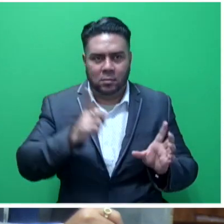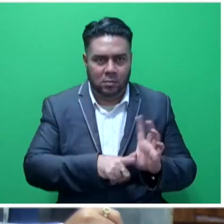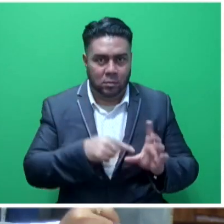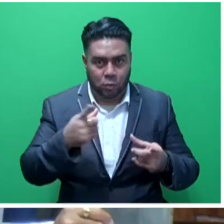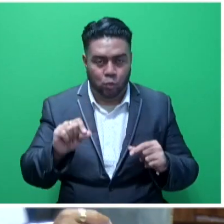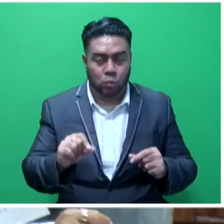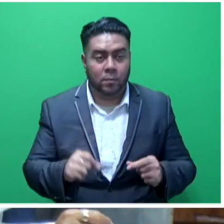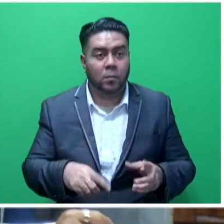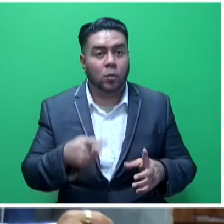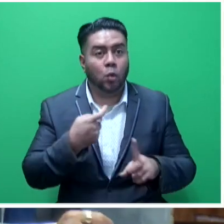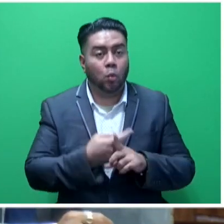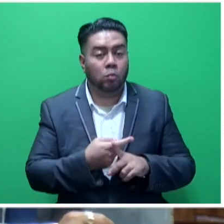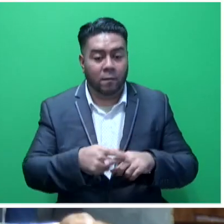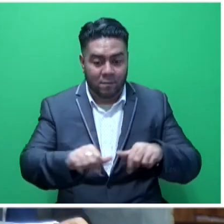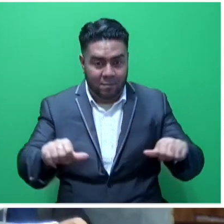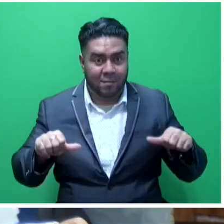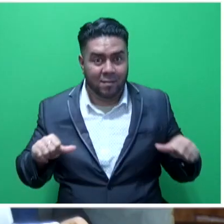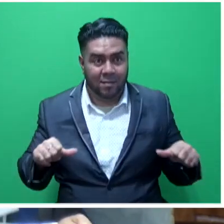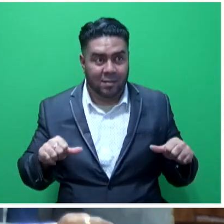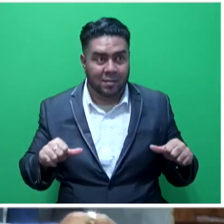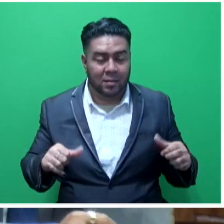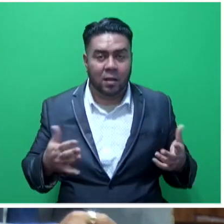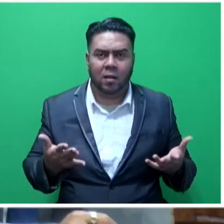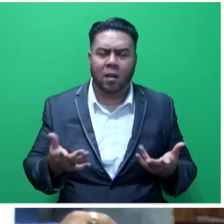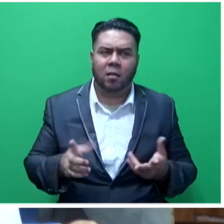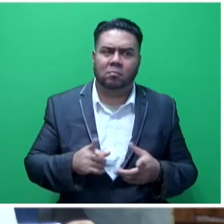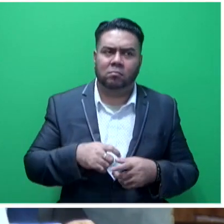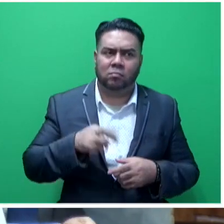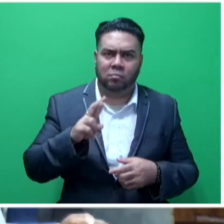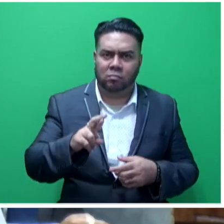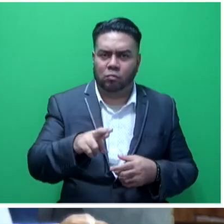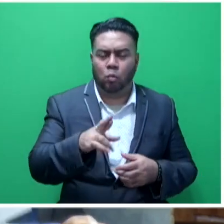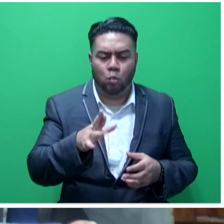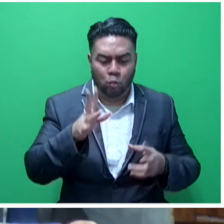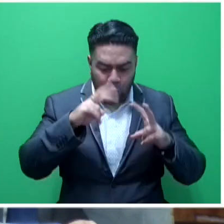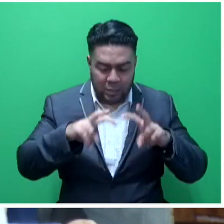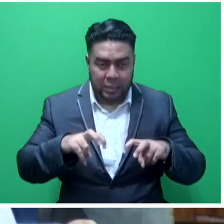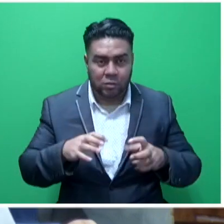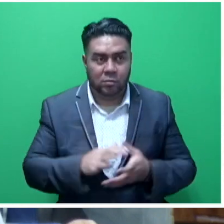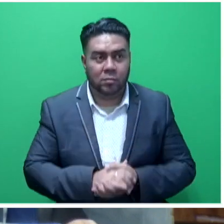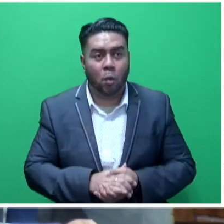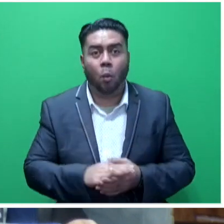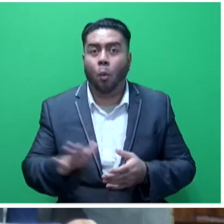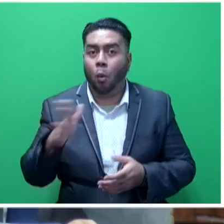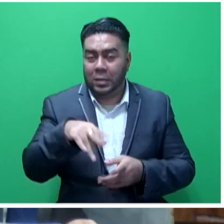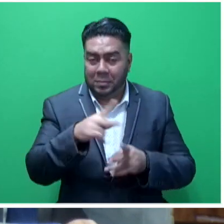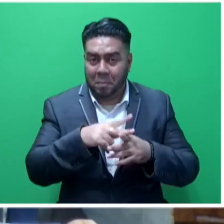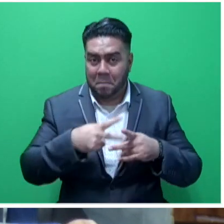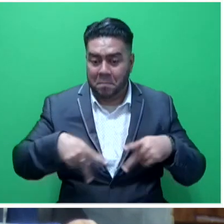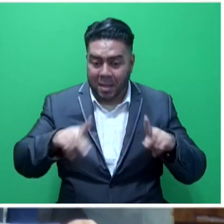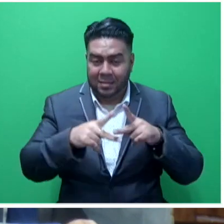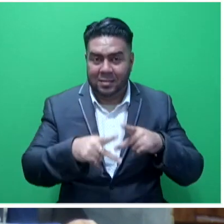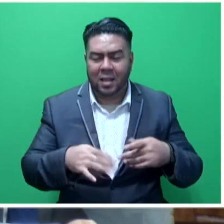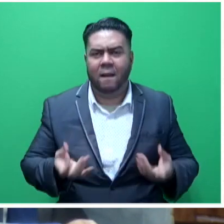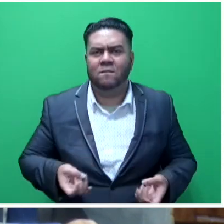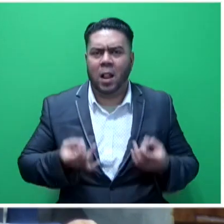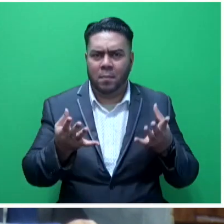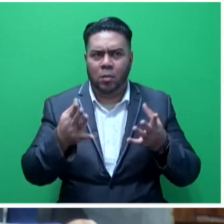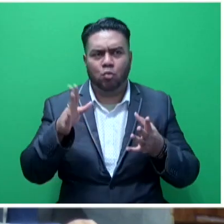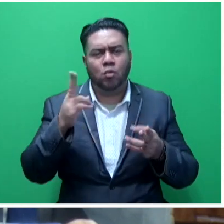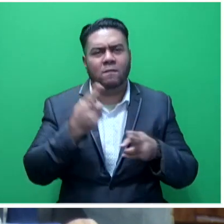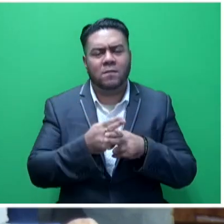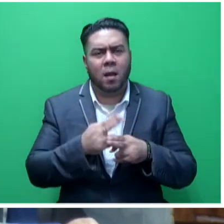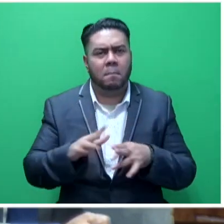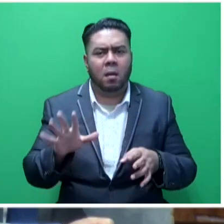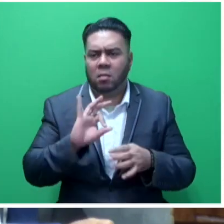station, Senganga research station, Lengalenga research station, Sigatoka research station. All of these facilities are available to the farmers at no cost